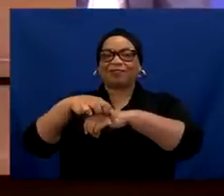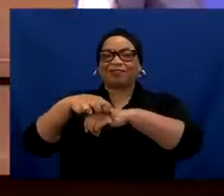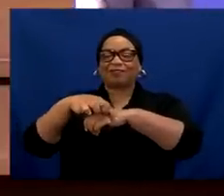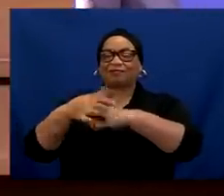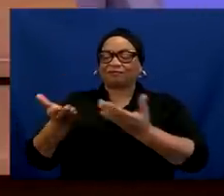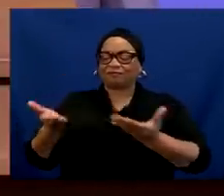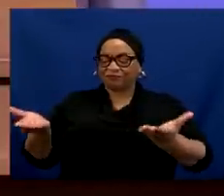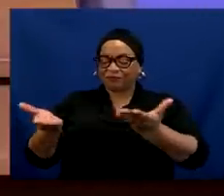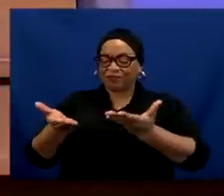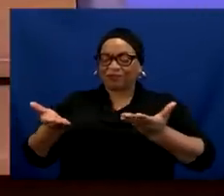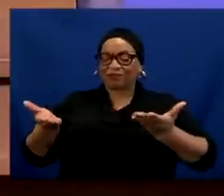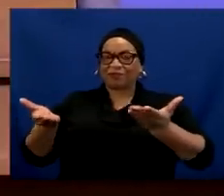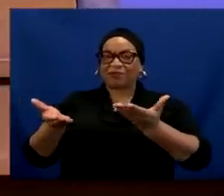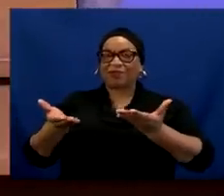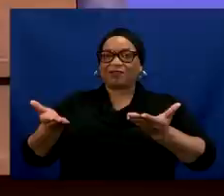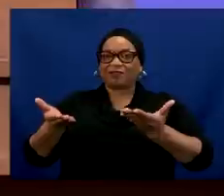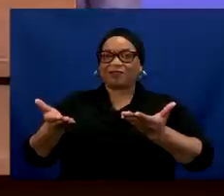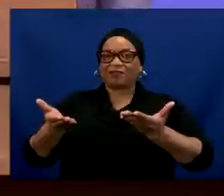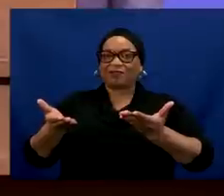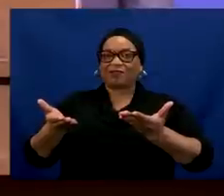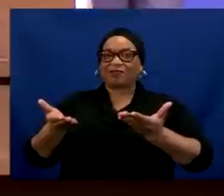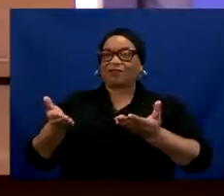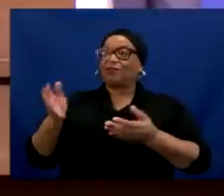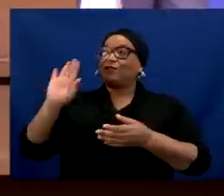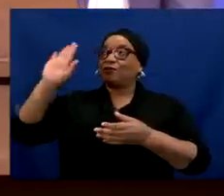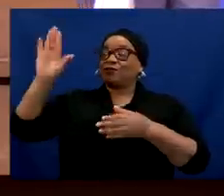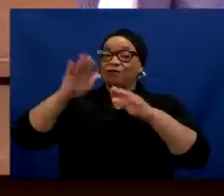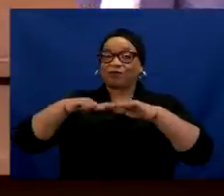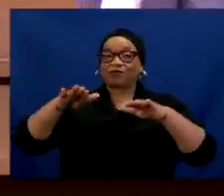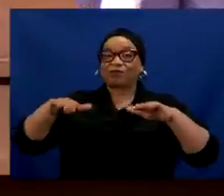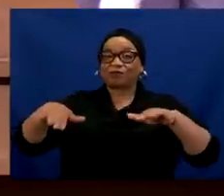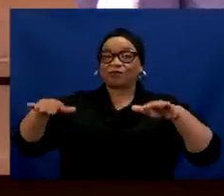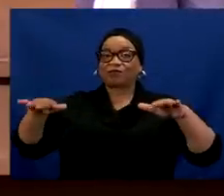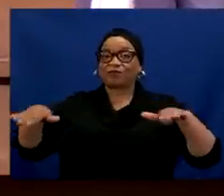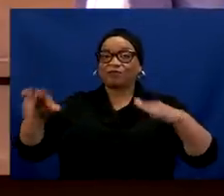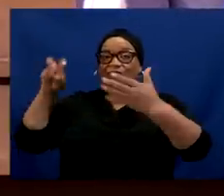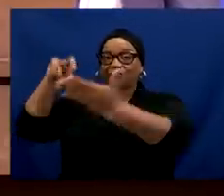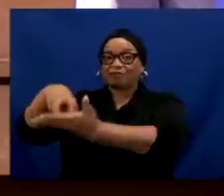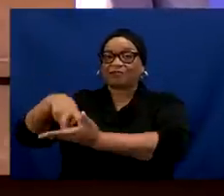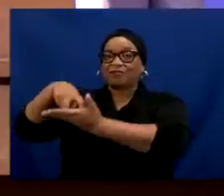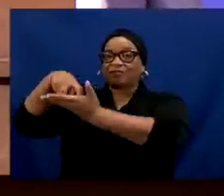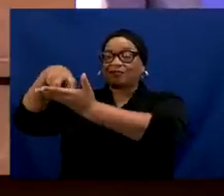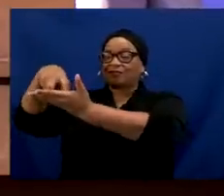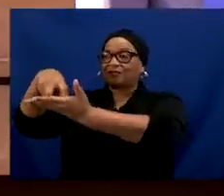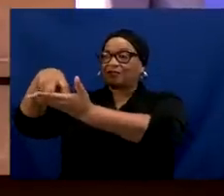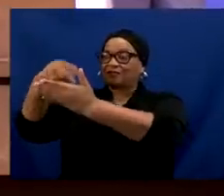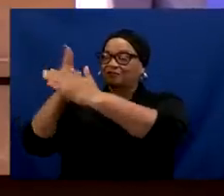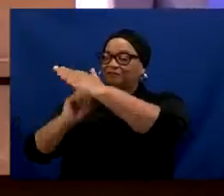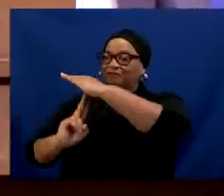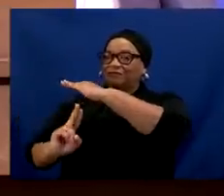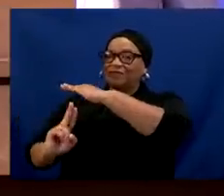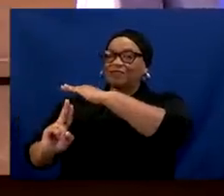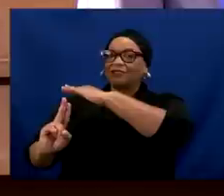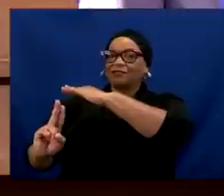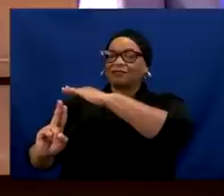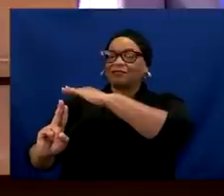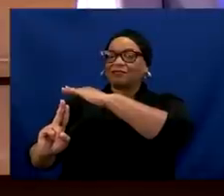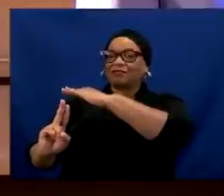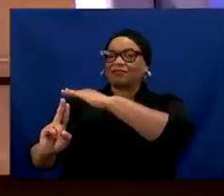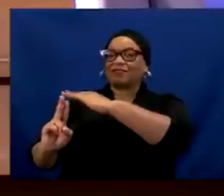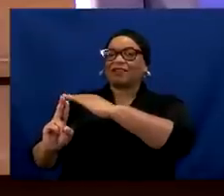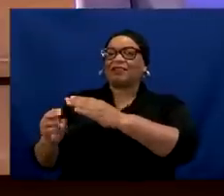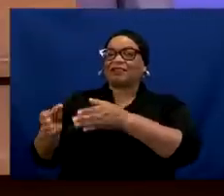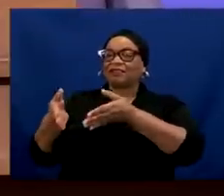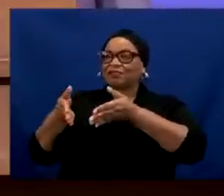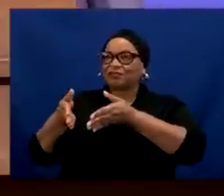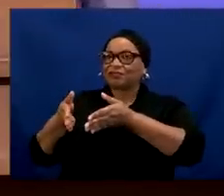our Father, your children, a knee bent and body bowed, humbled again that you've allowed our days